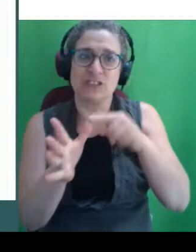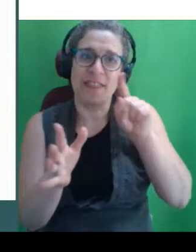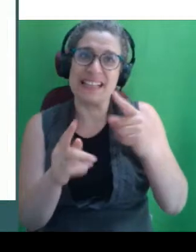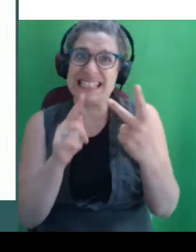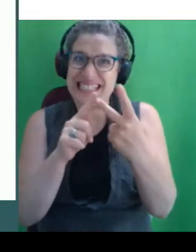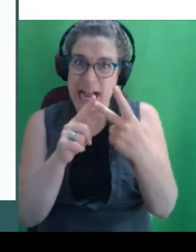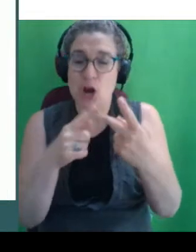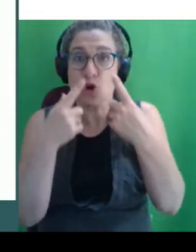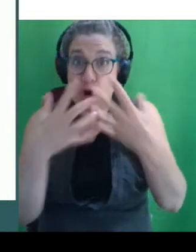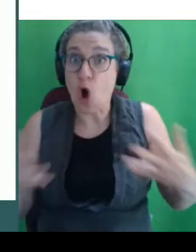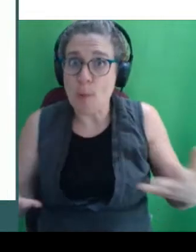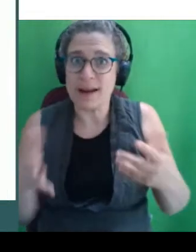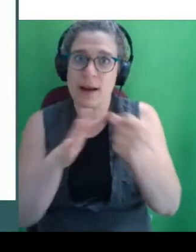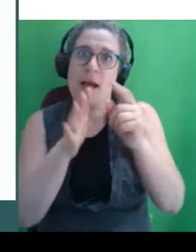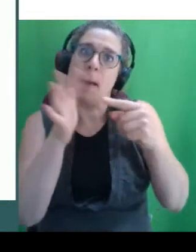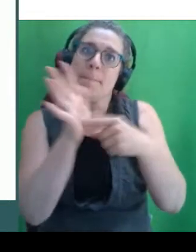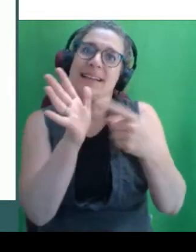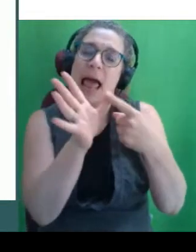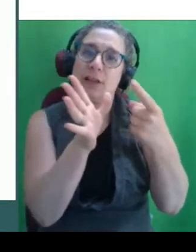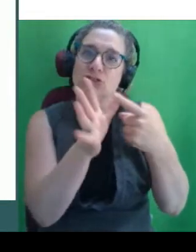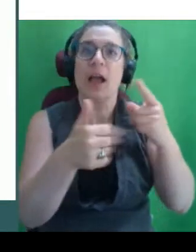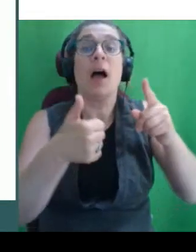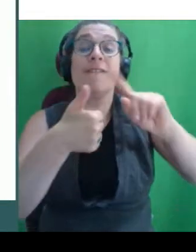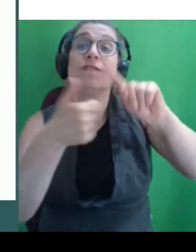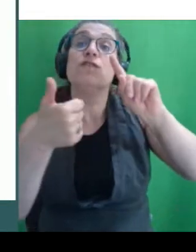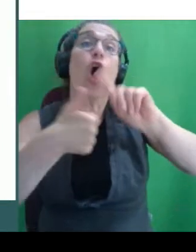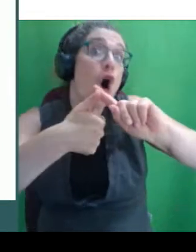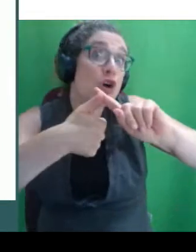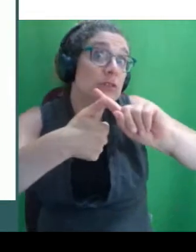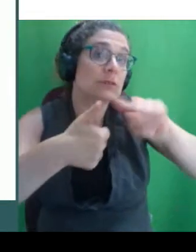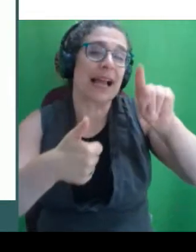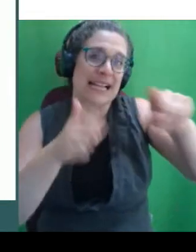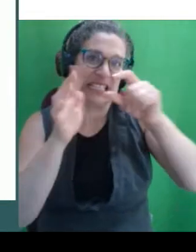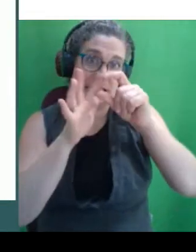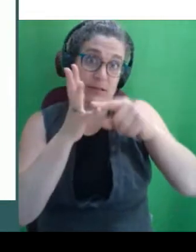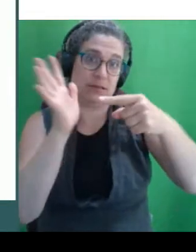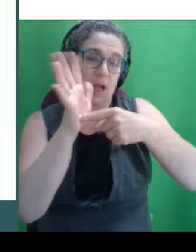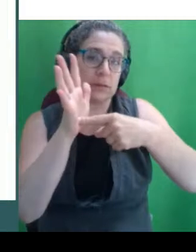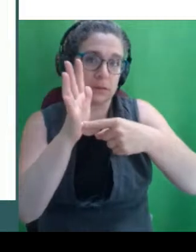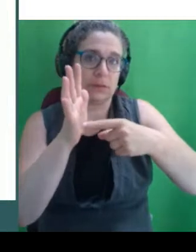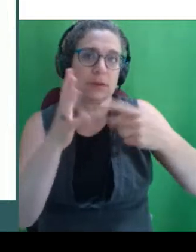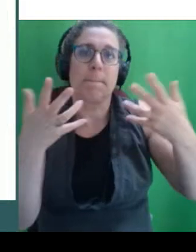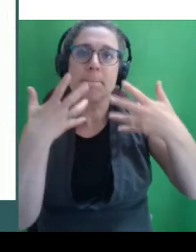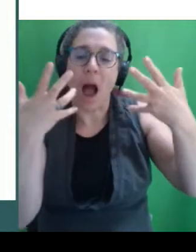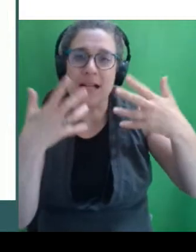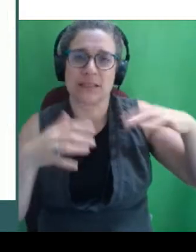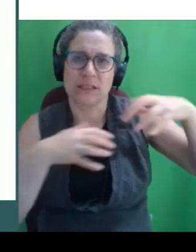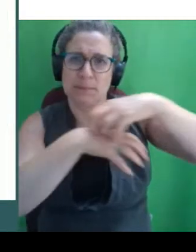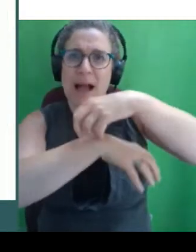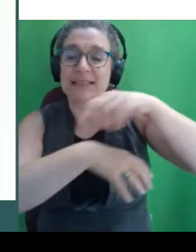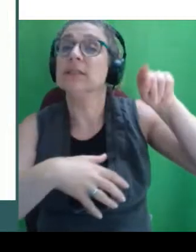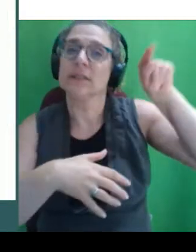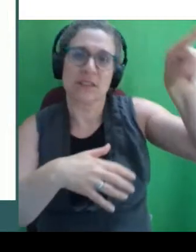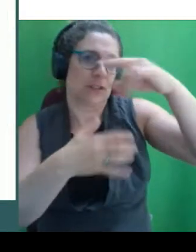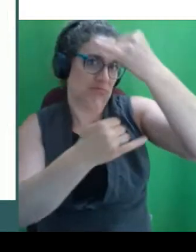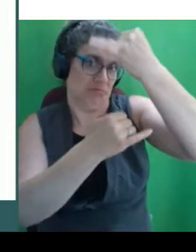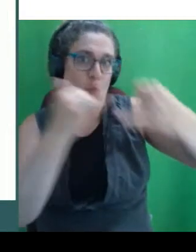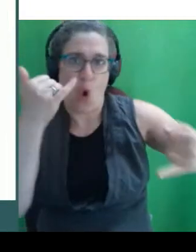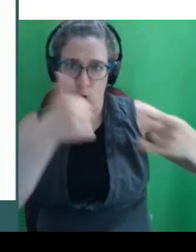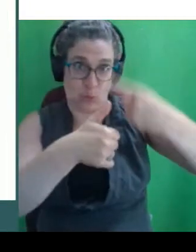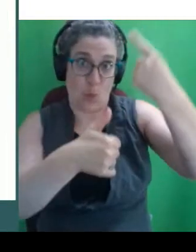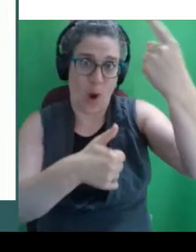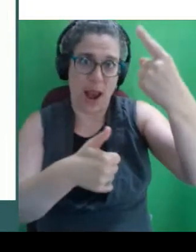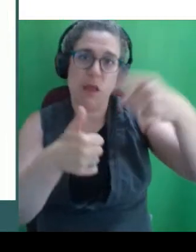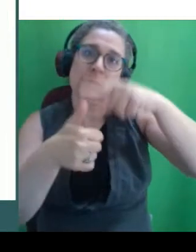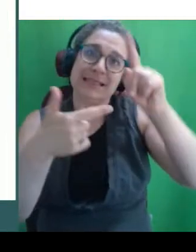first being house dust mite. So pet allergy is hugely significant when we talk about indoor allergens,